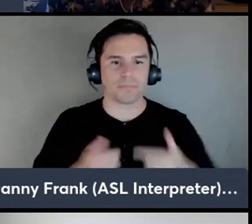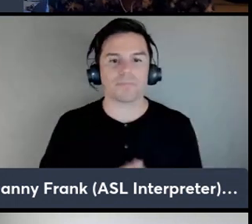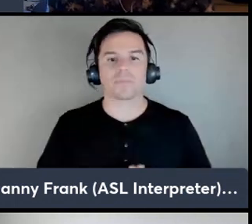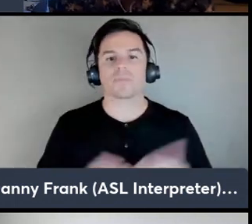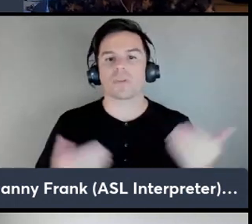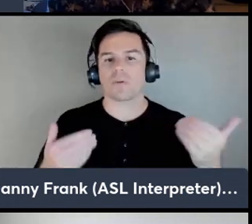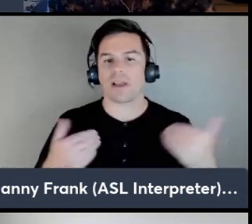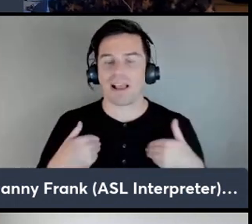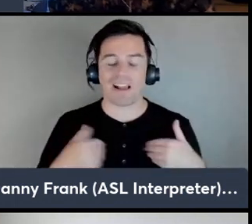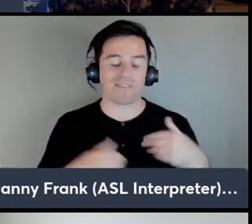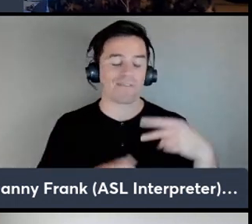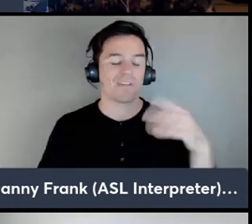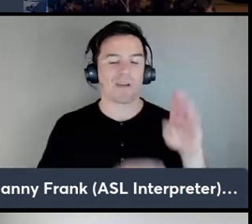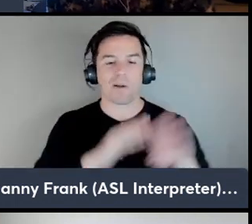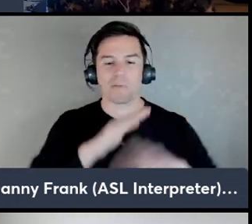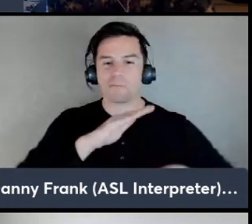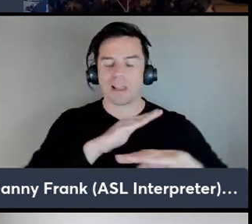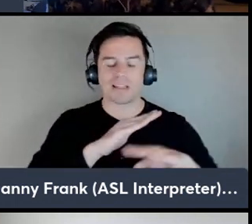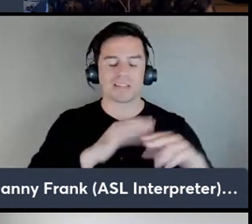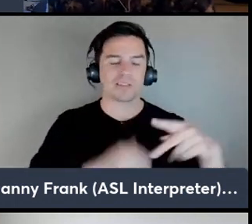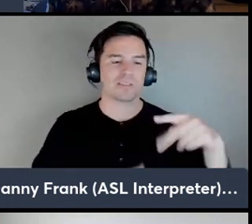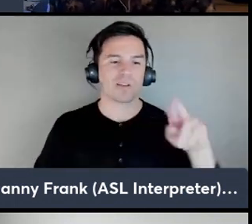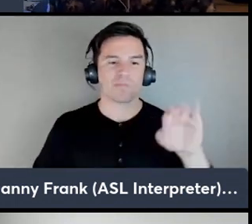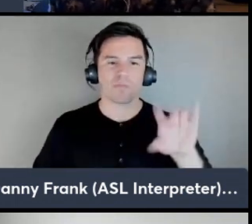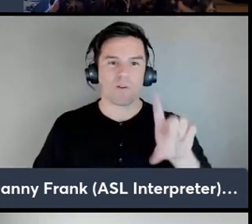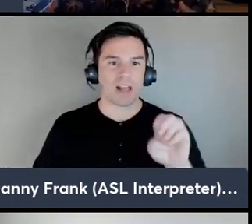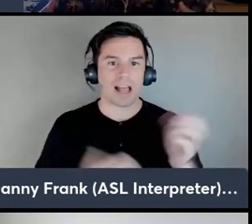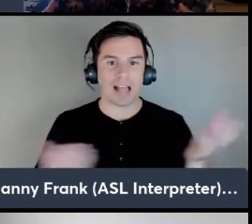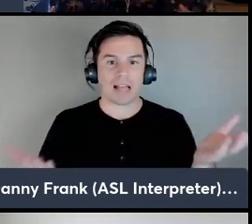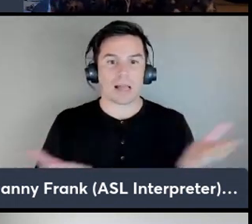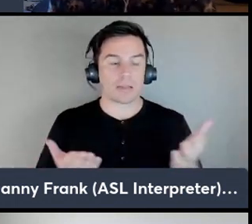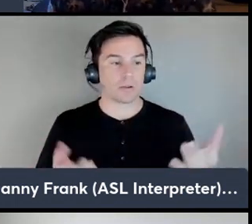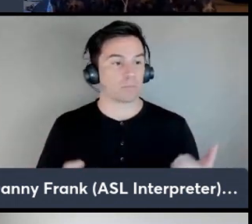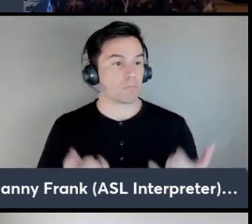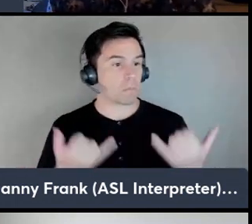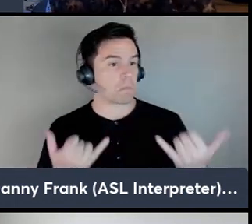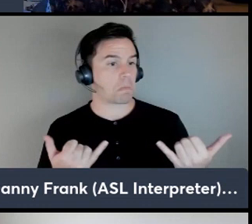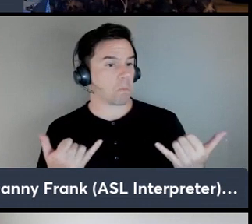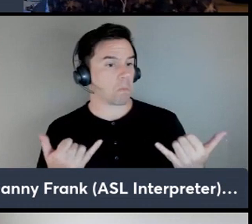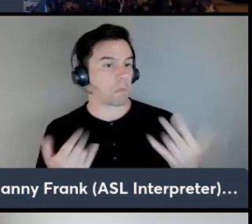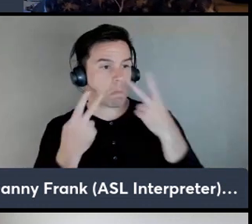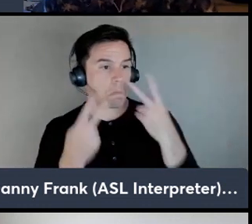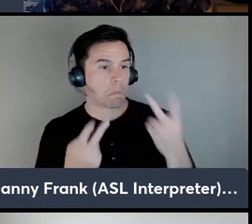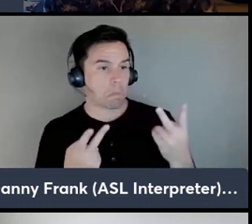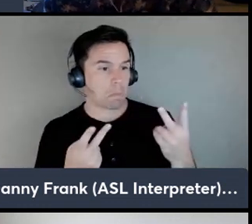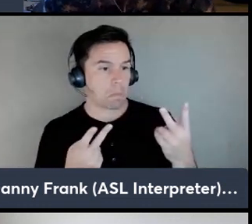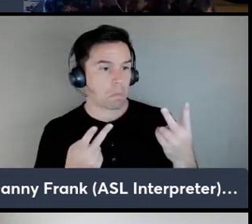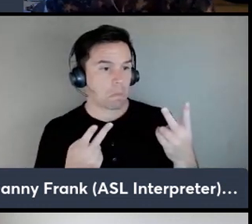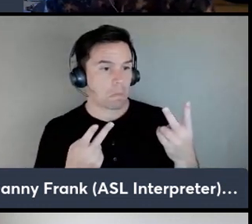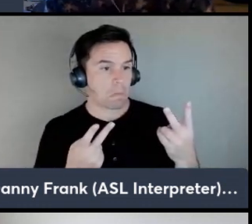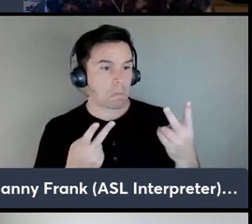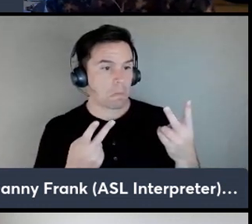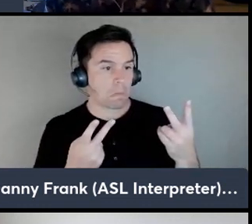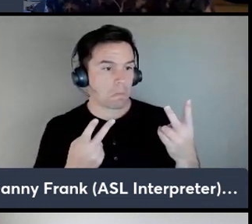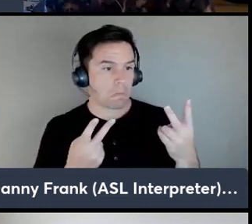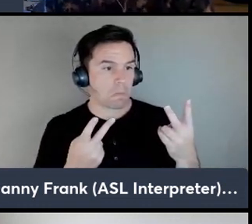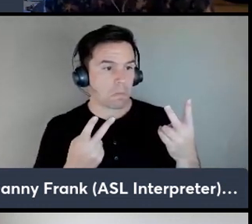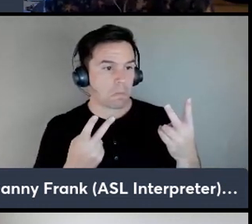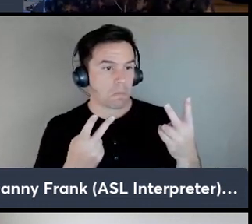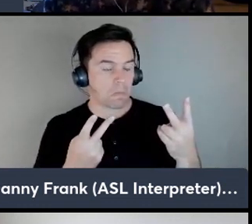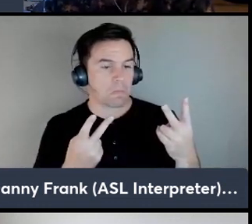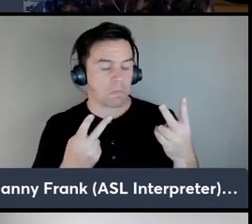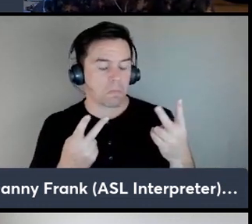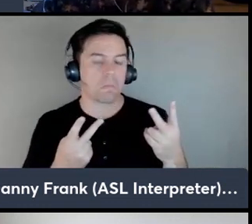individual for this profile. Now, let's say I wanted to add some attributes to this